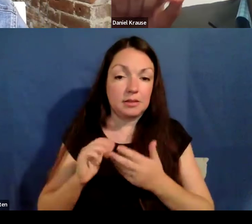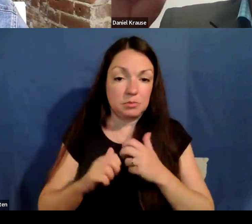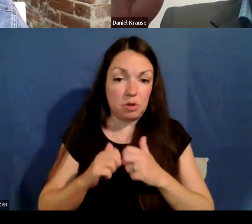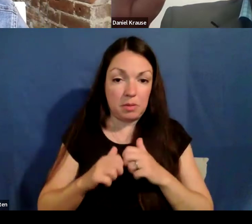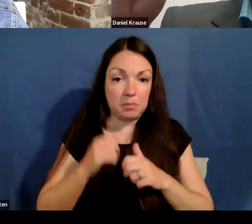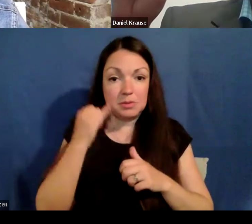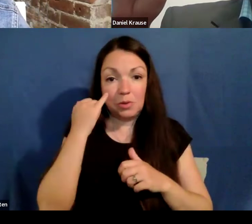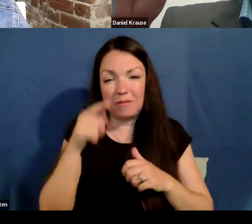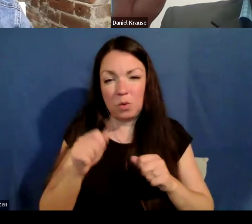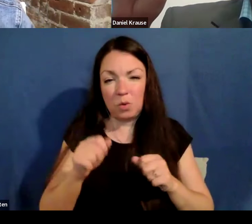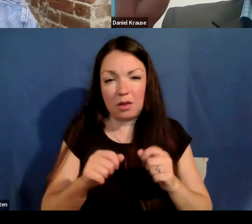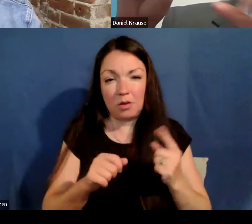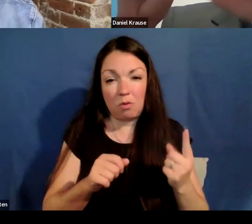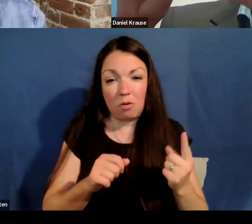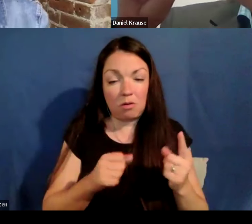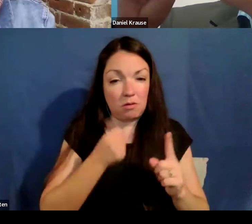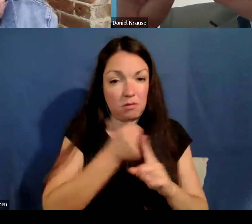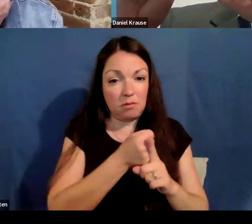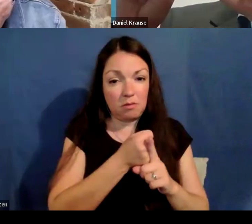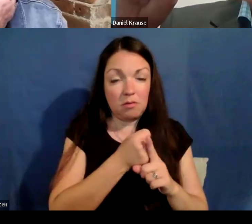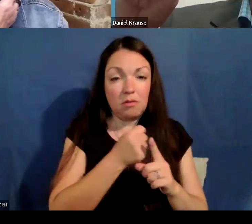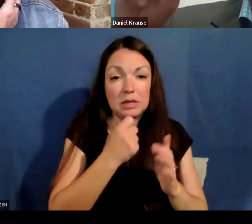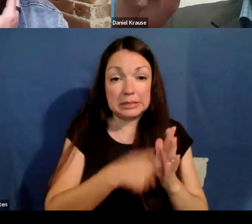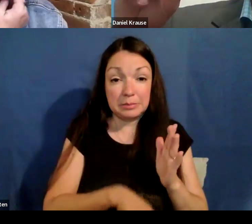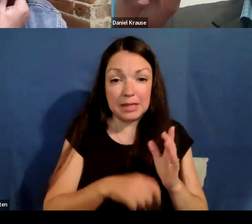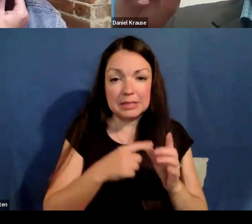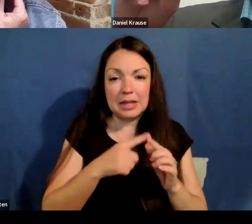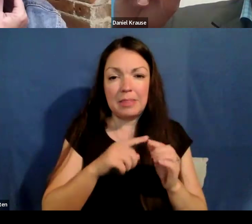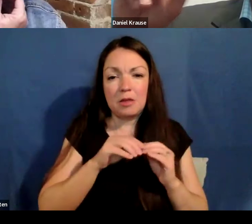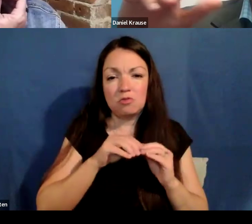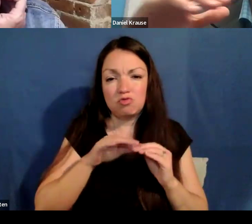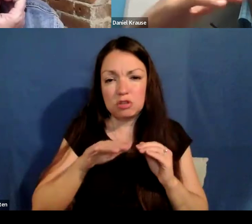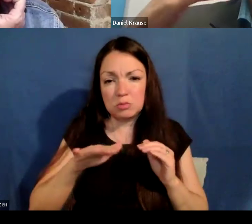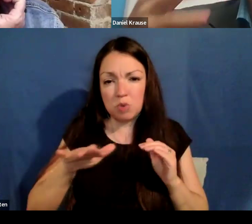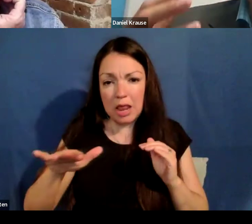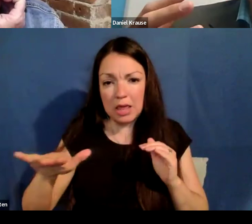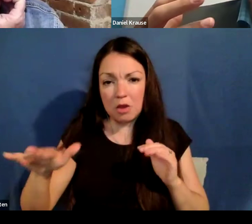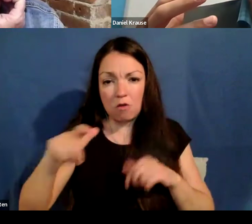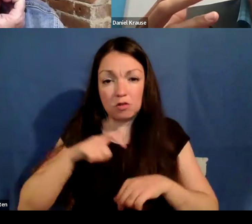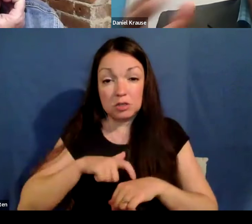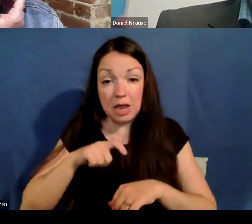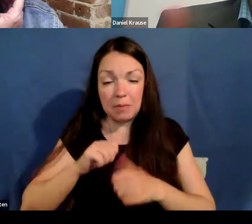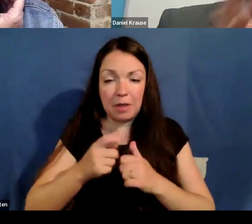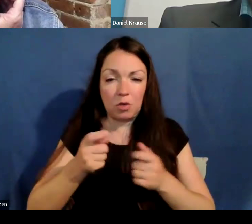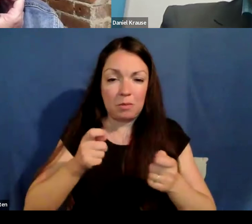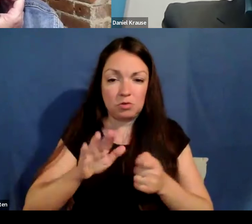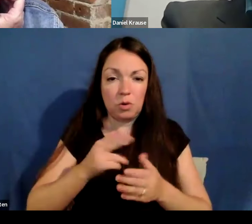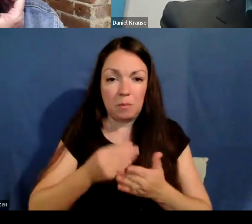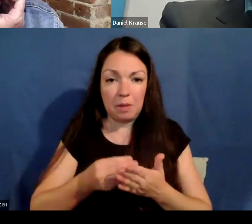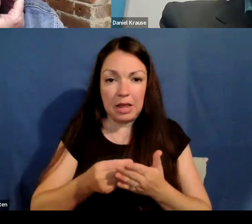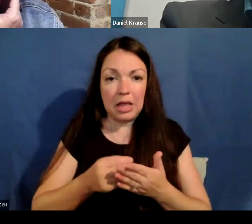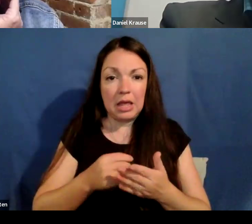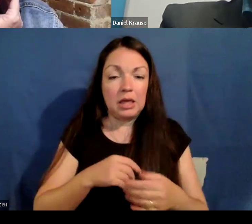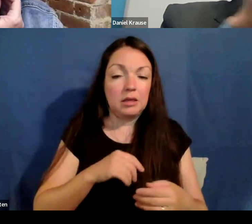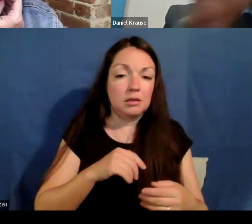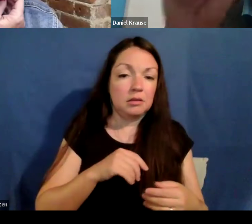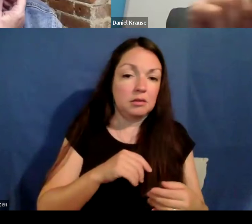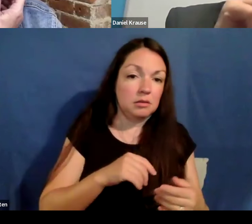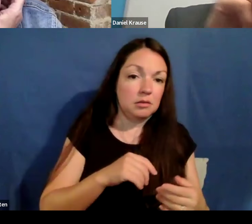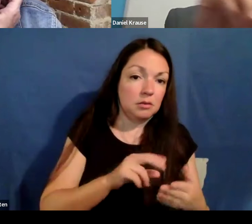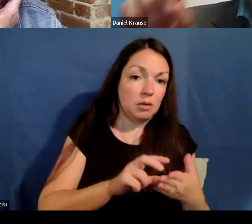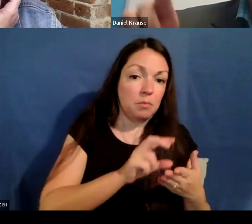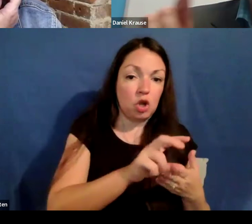can take an instantaneous hit and get it drawn out over time through how you manage your money, either by putting into a big account